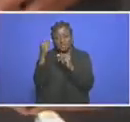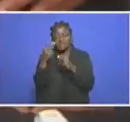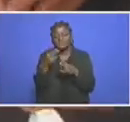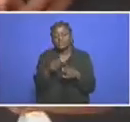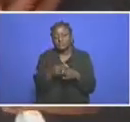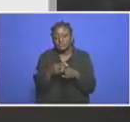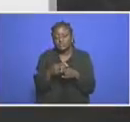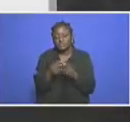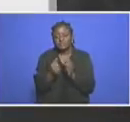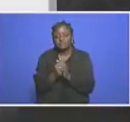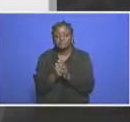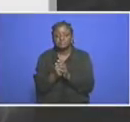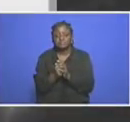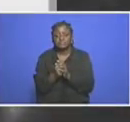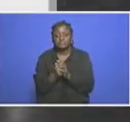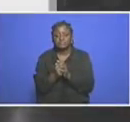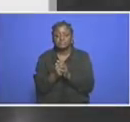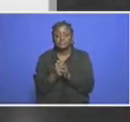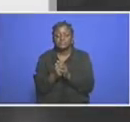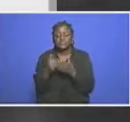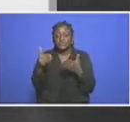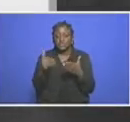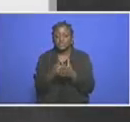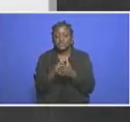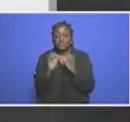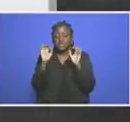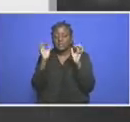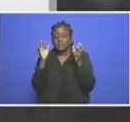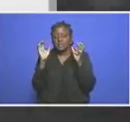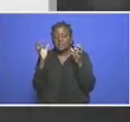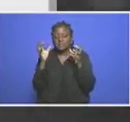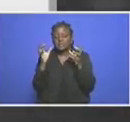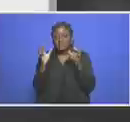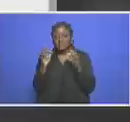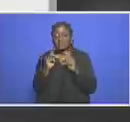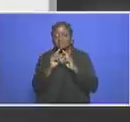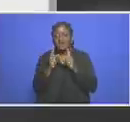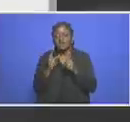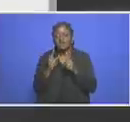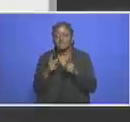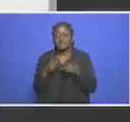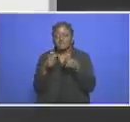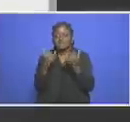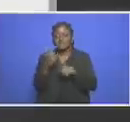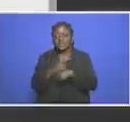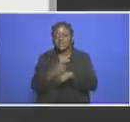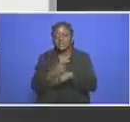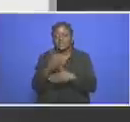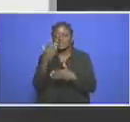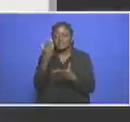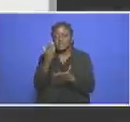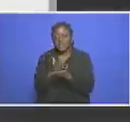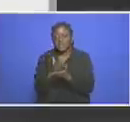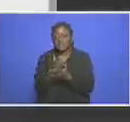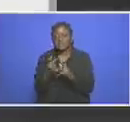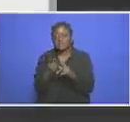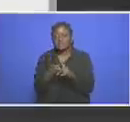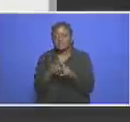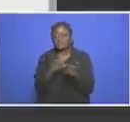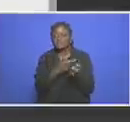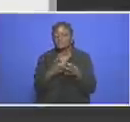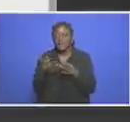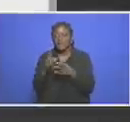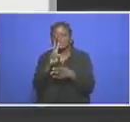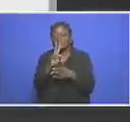News. New emergency orders issued today reflect an end to travel visa fees for Bahamians returning home effective